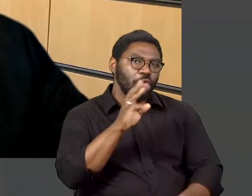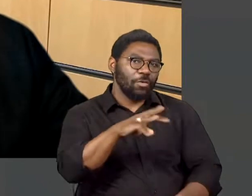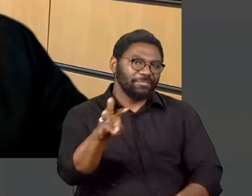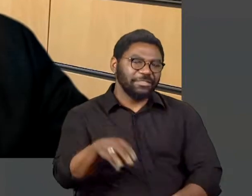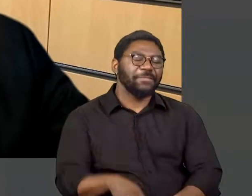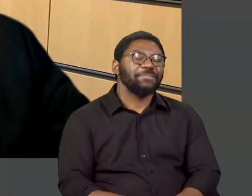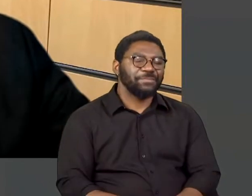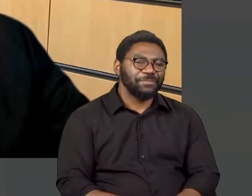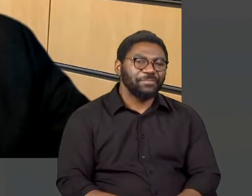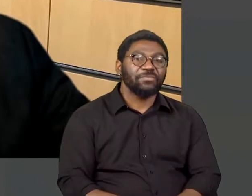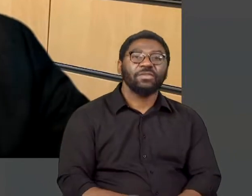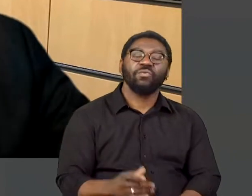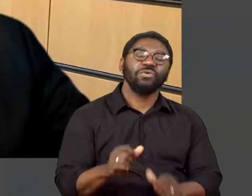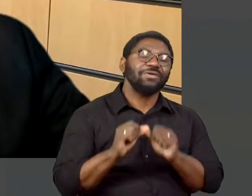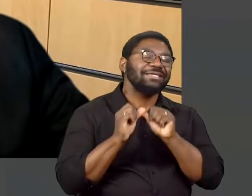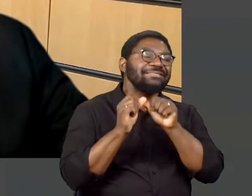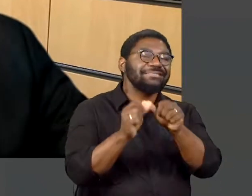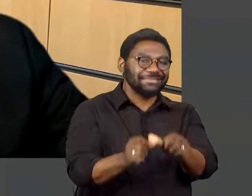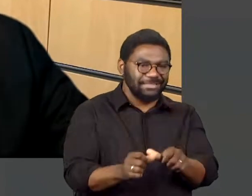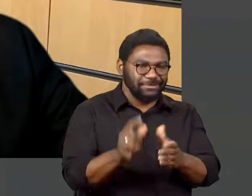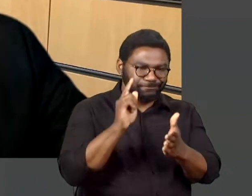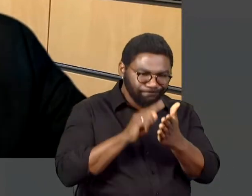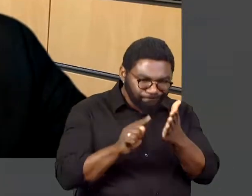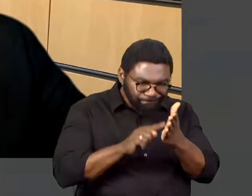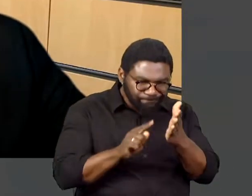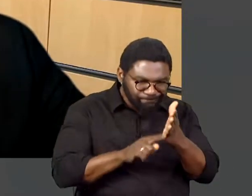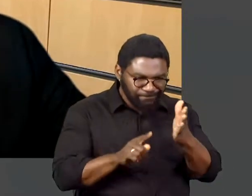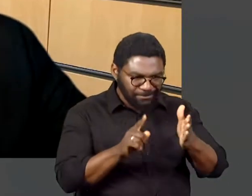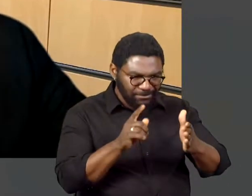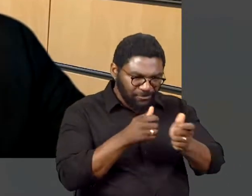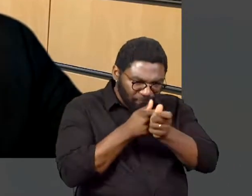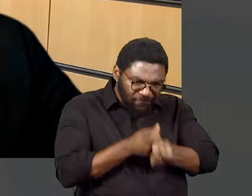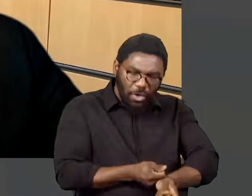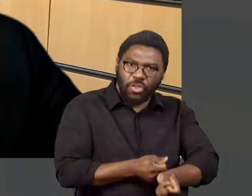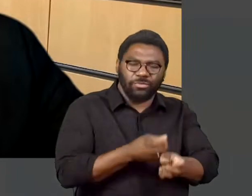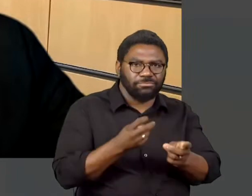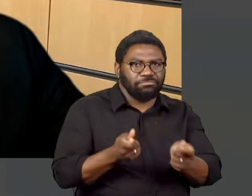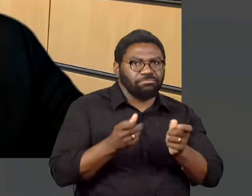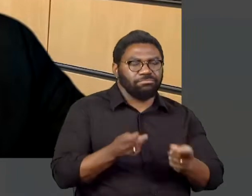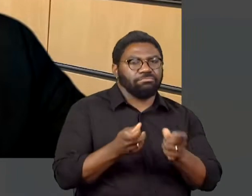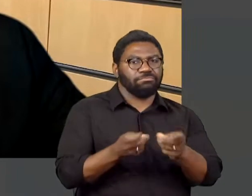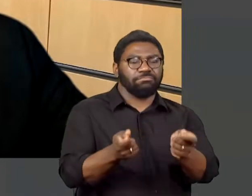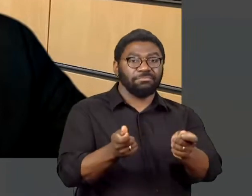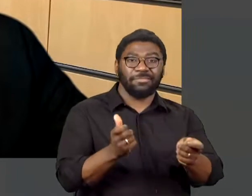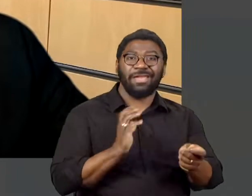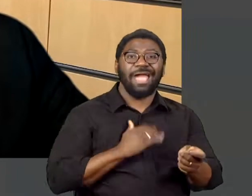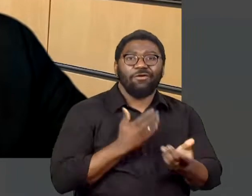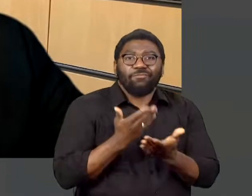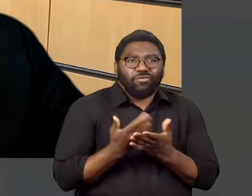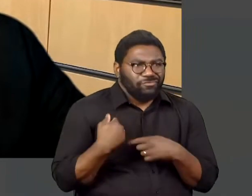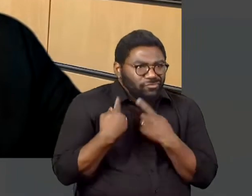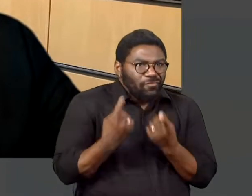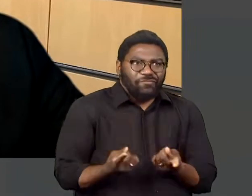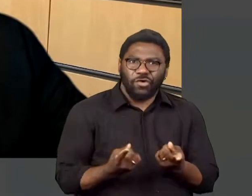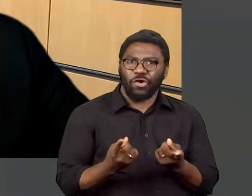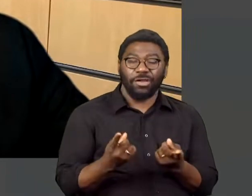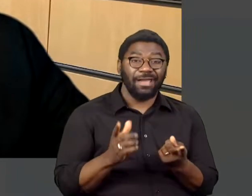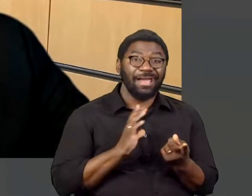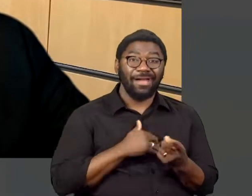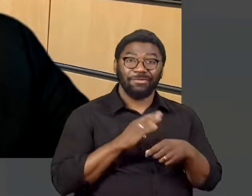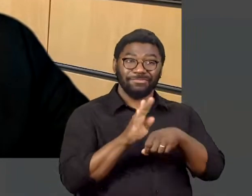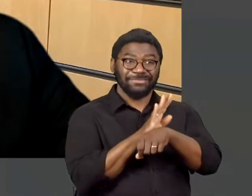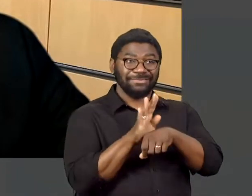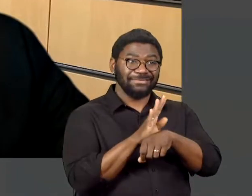response activities, of course, at deliberate speed. And again, the evidence to date continues to indicate that the commercial milk supply is